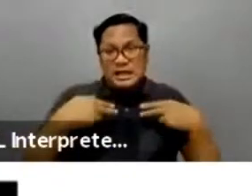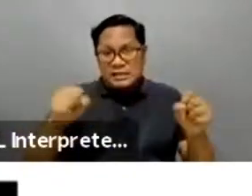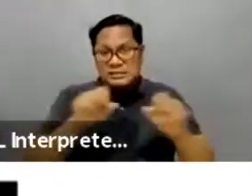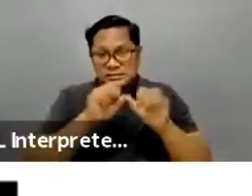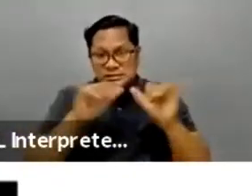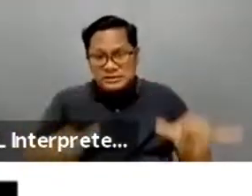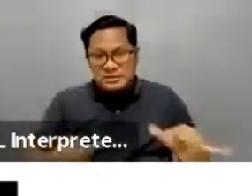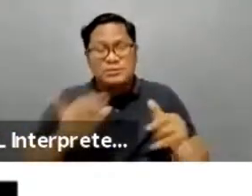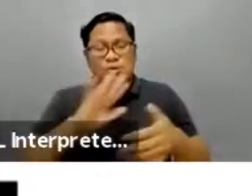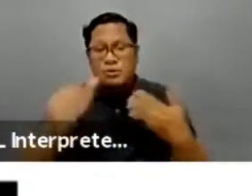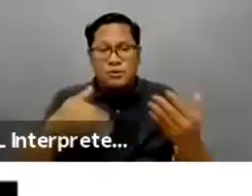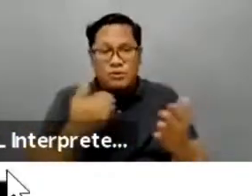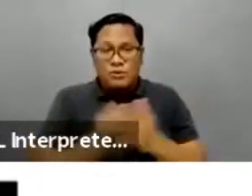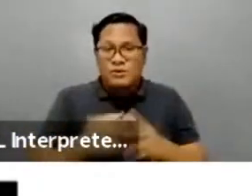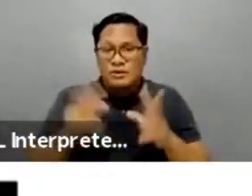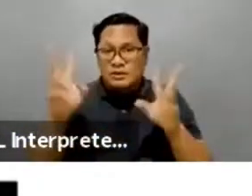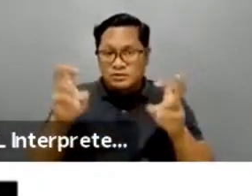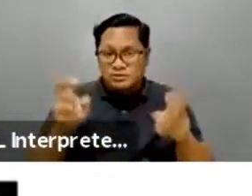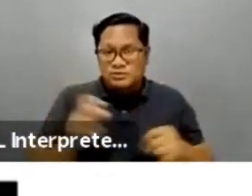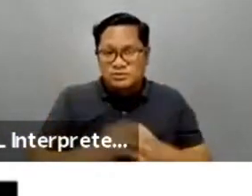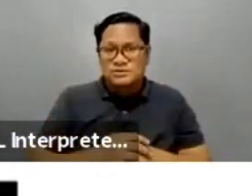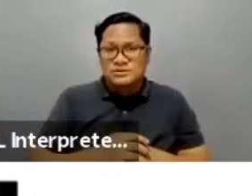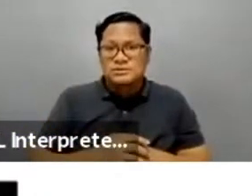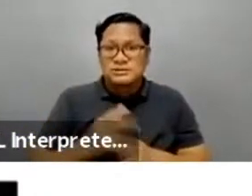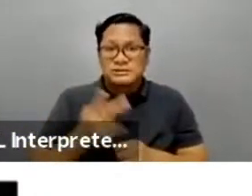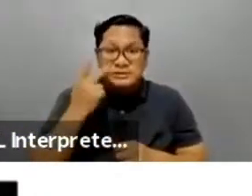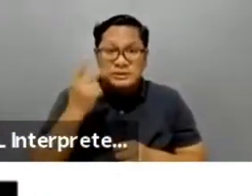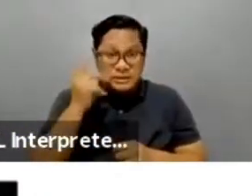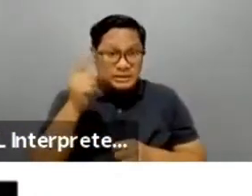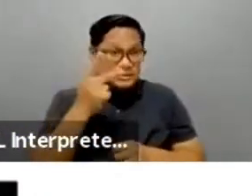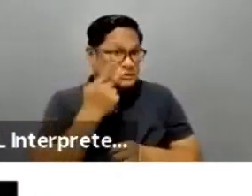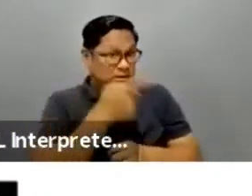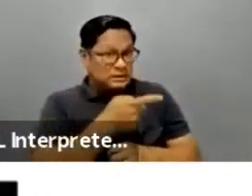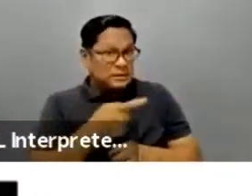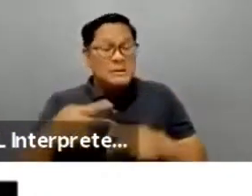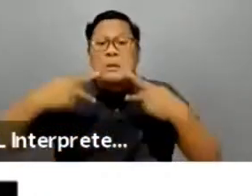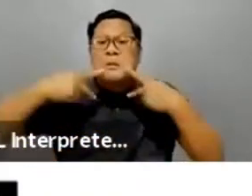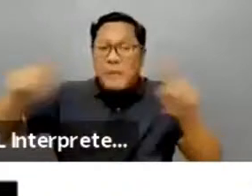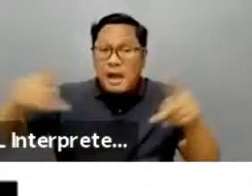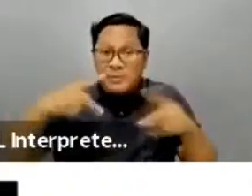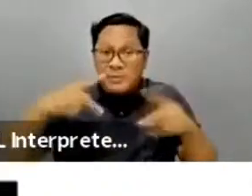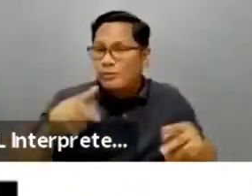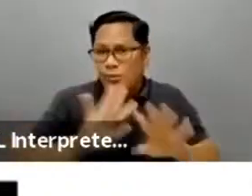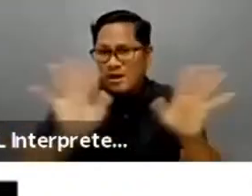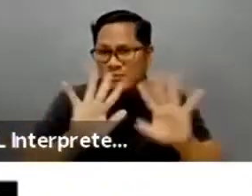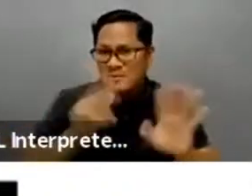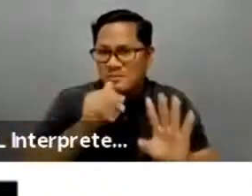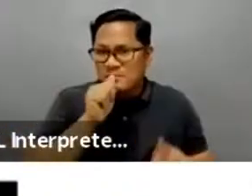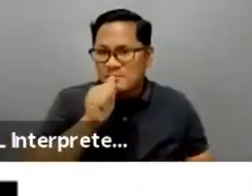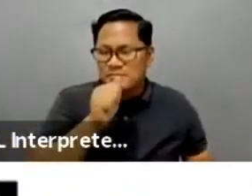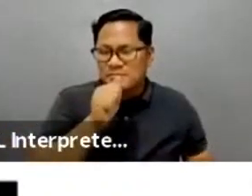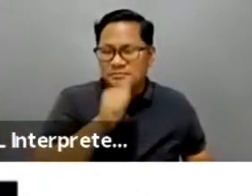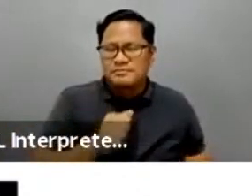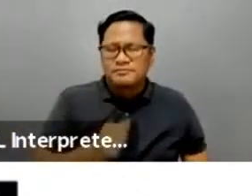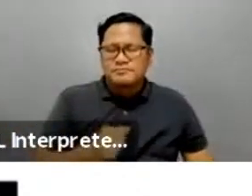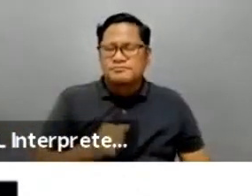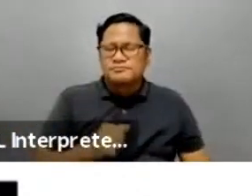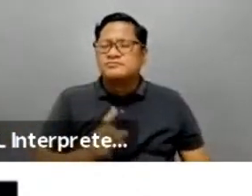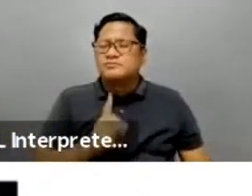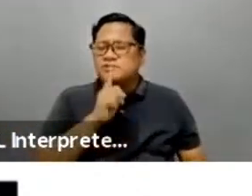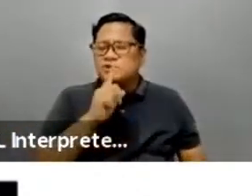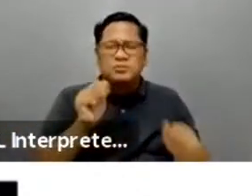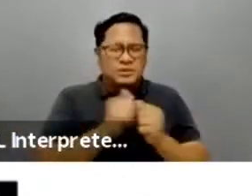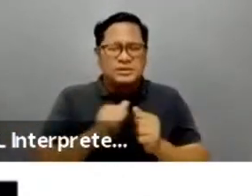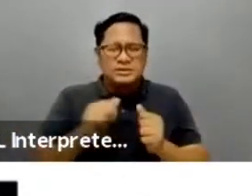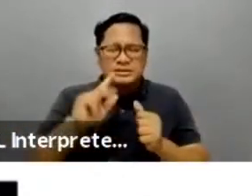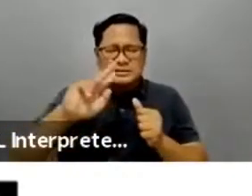have all of your RHUs. It is public sector lang ito, wala pang private. Supposedly working so well with your secondary